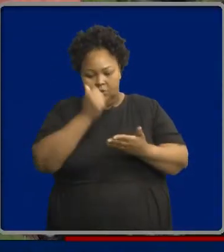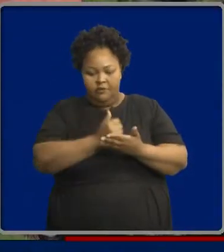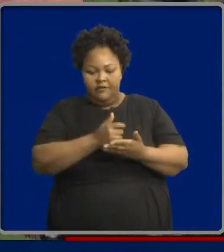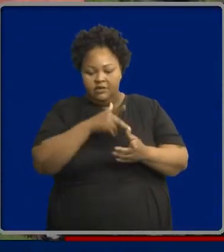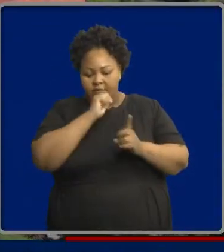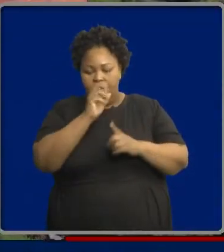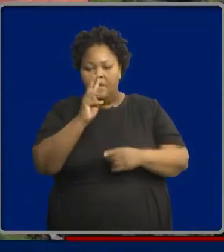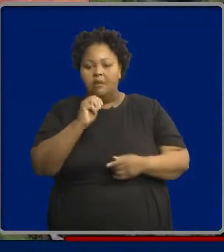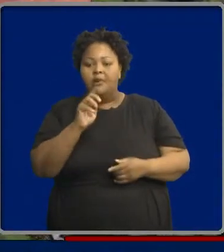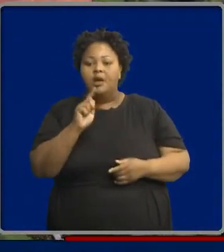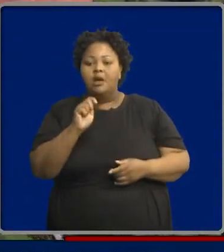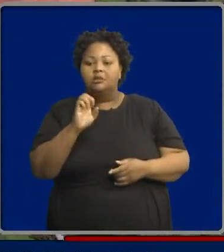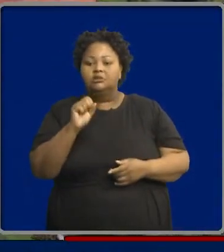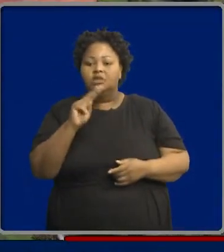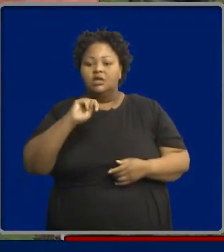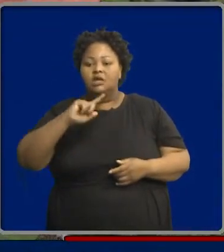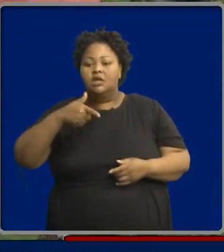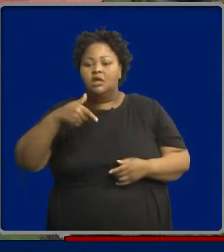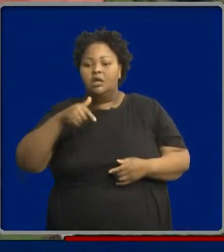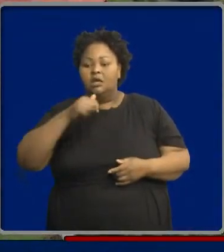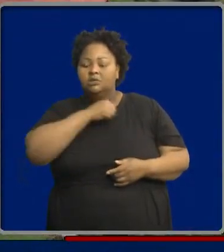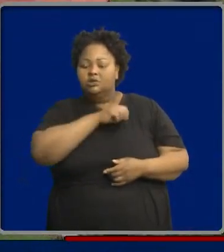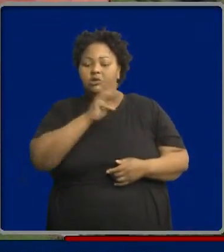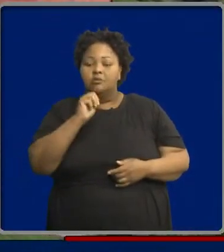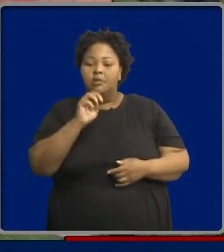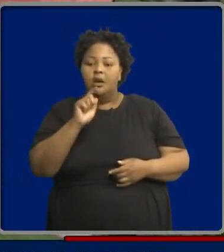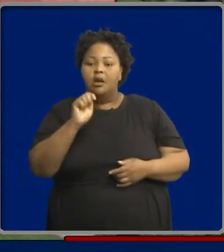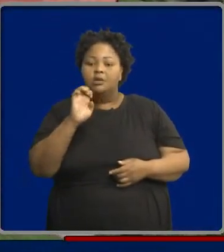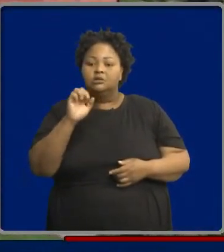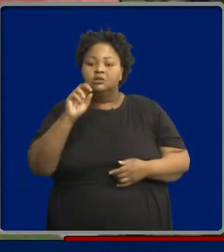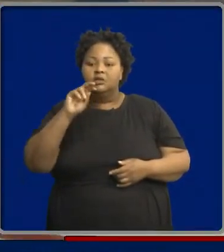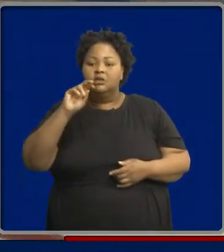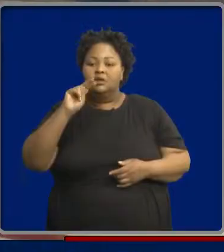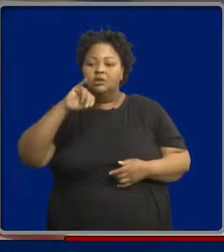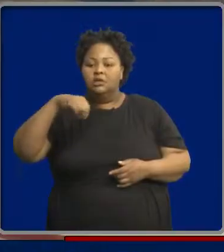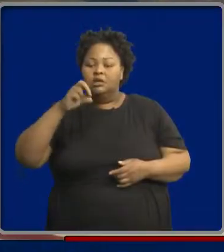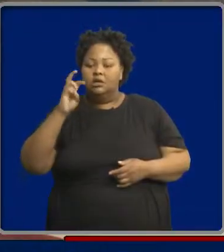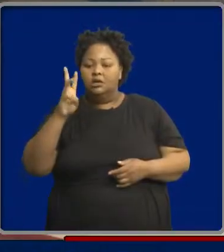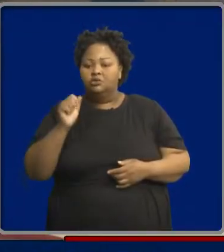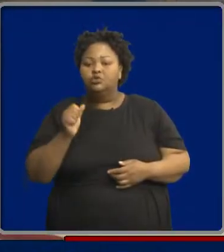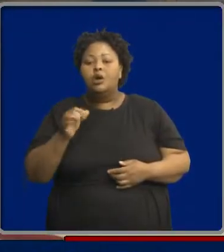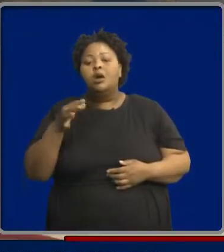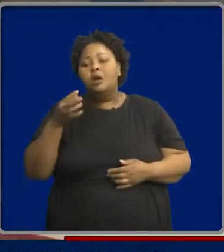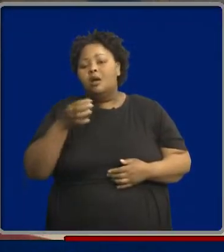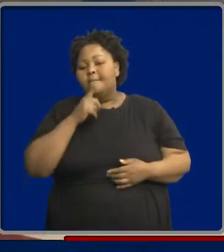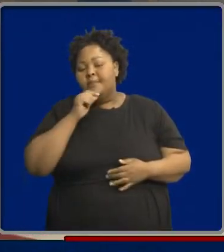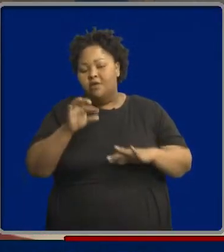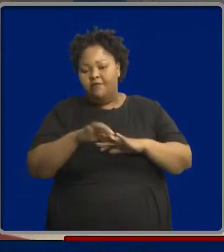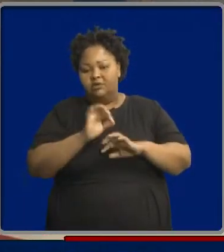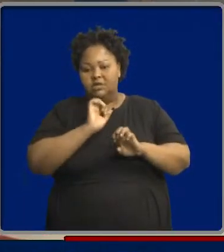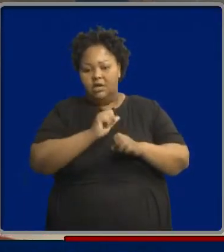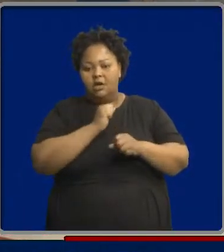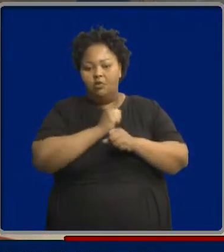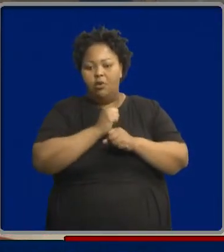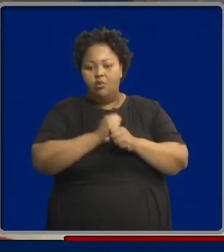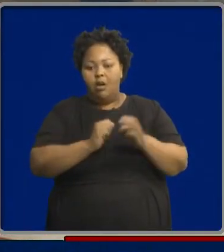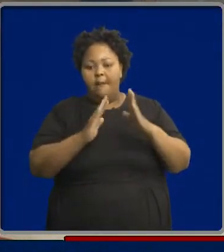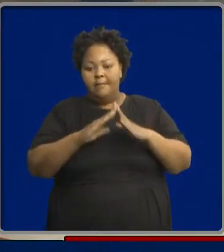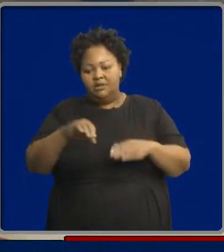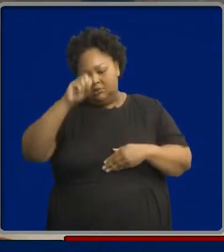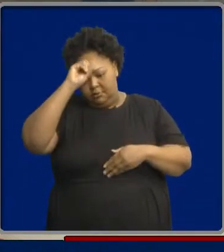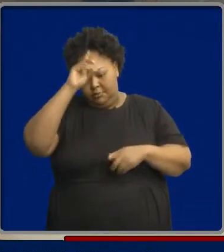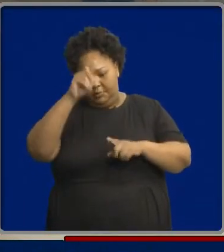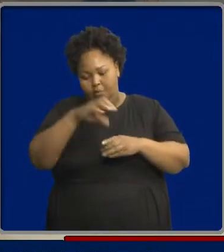works at the Ministry of Natural Resources and Energy, is Tembinkosi Mavimbela, age 54. The third accused is Busiso Matsenjwa,